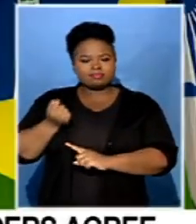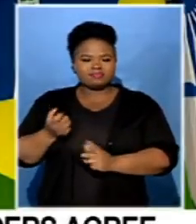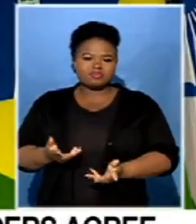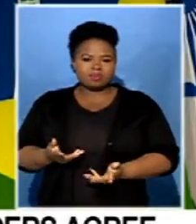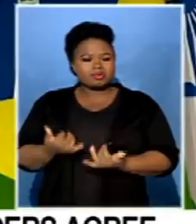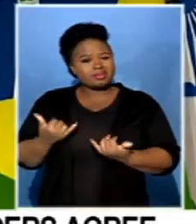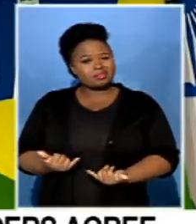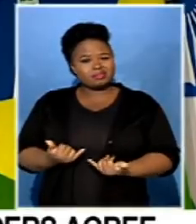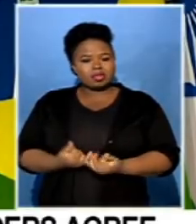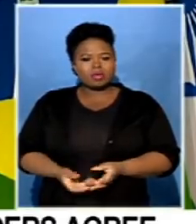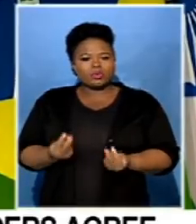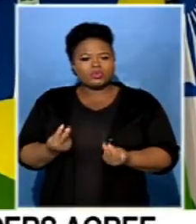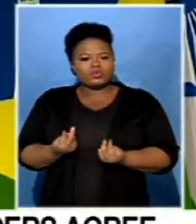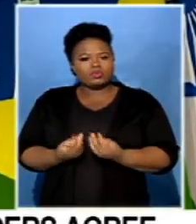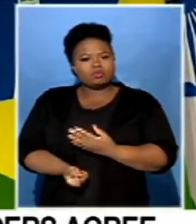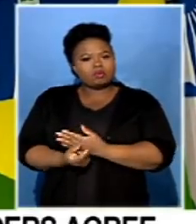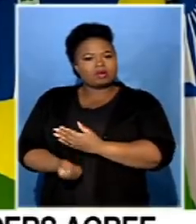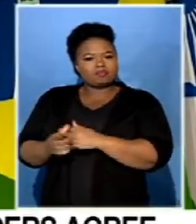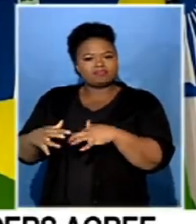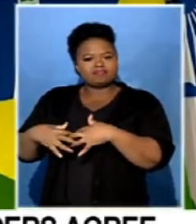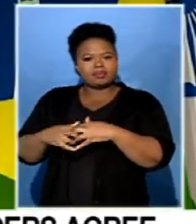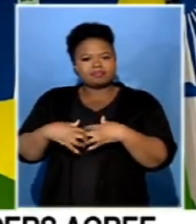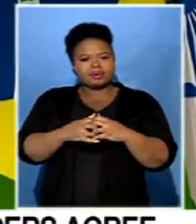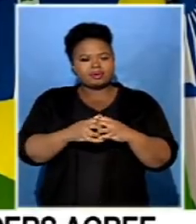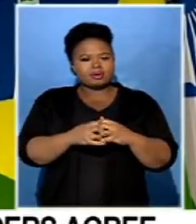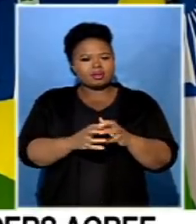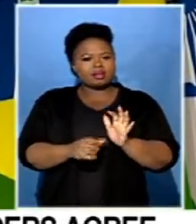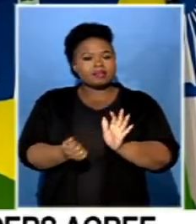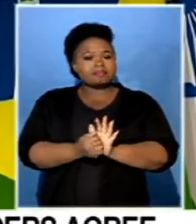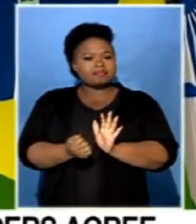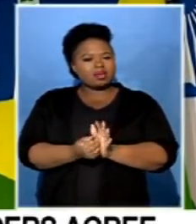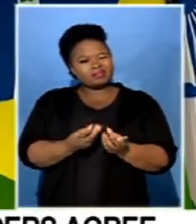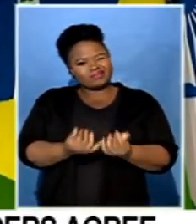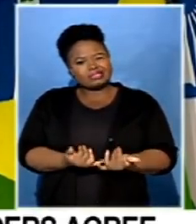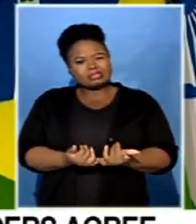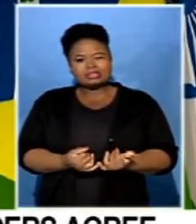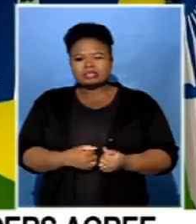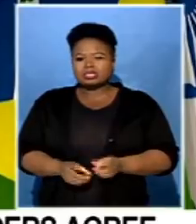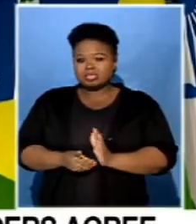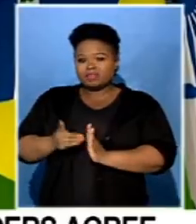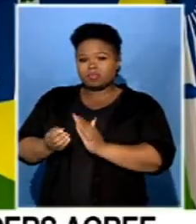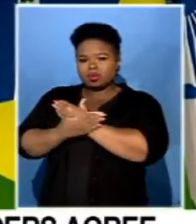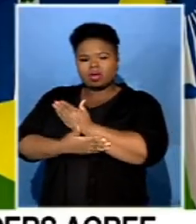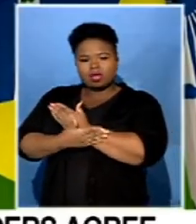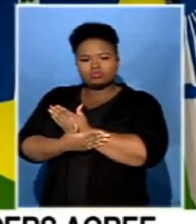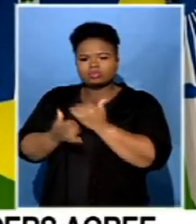The collective rise of emerging markets and developing countries is unstoppable